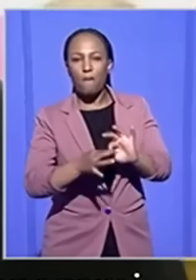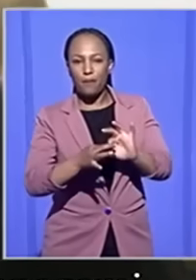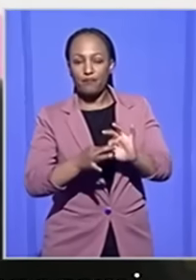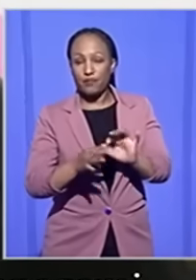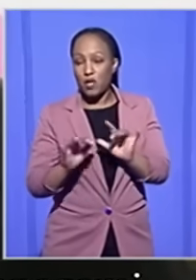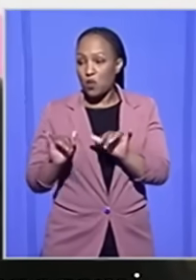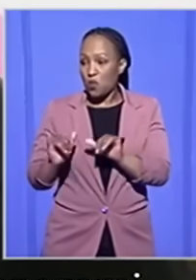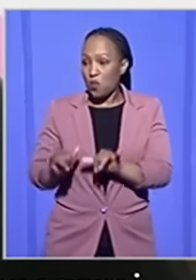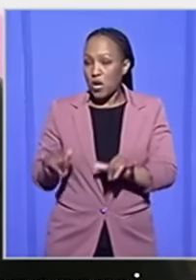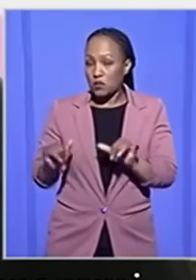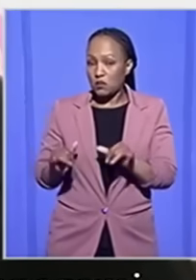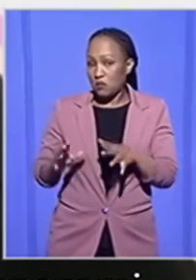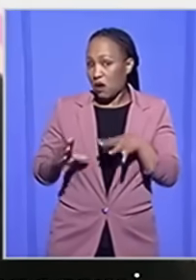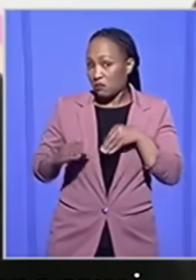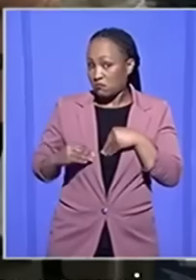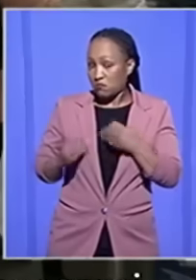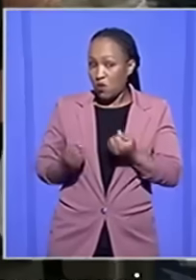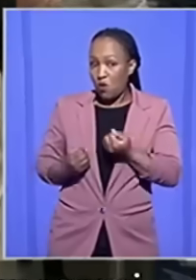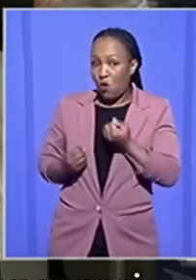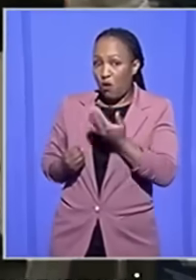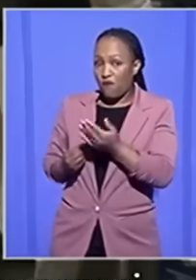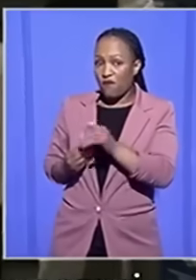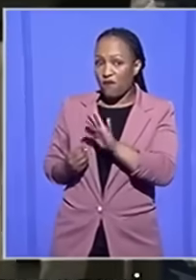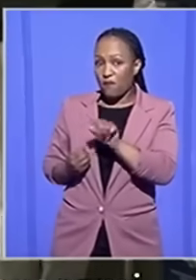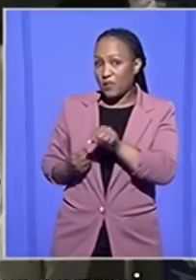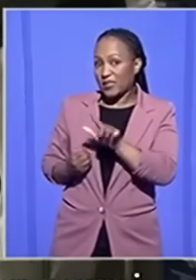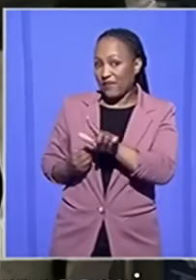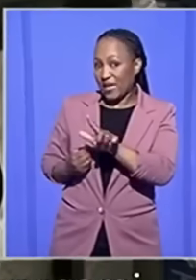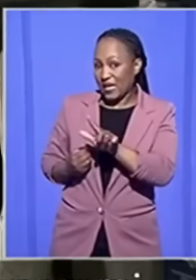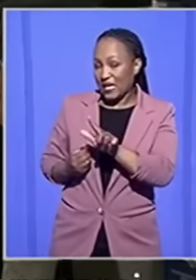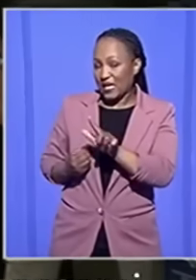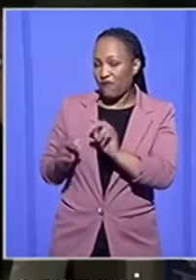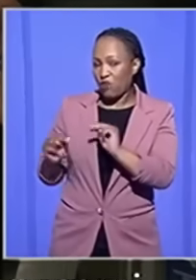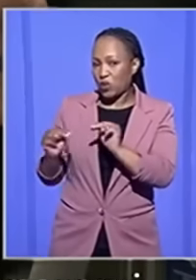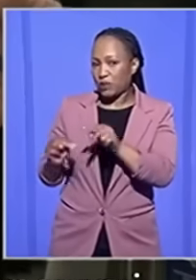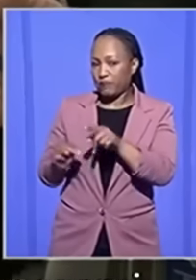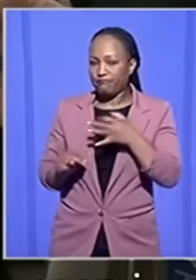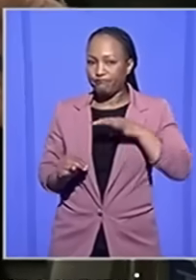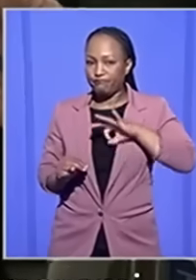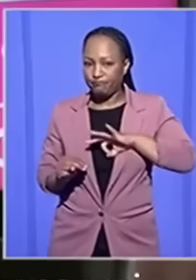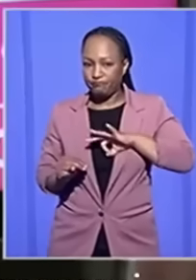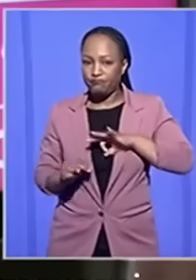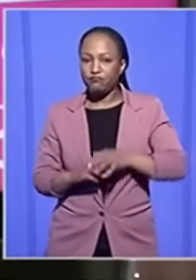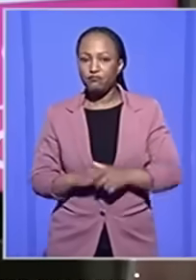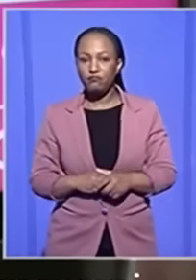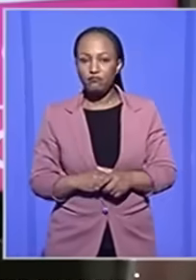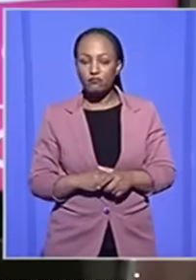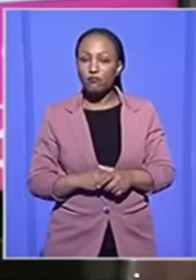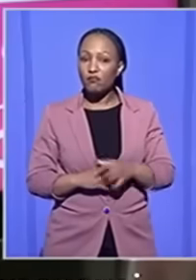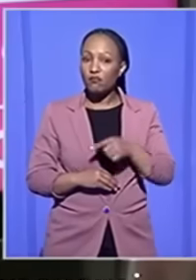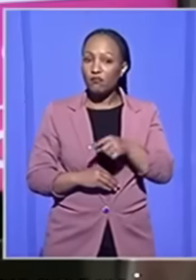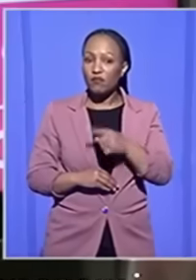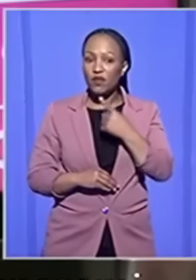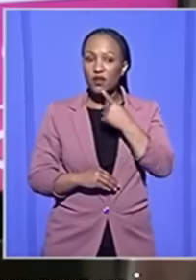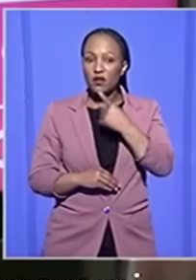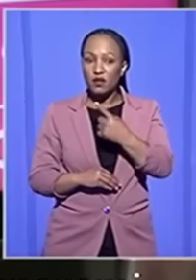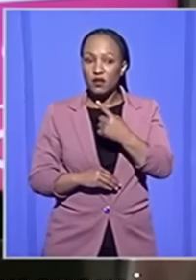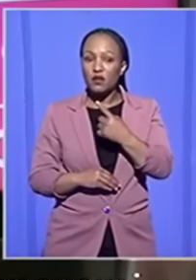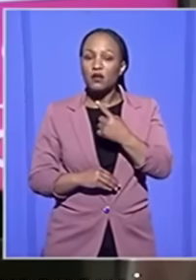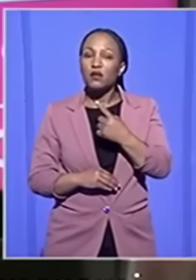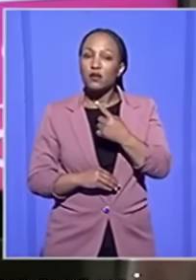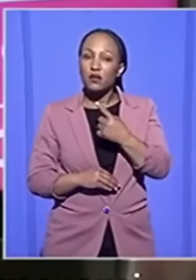they must accept the current offer on the table of 5.7%. Go le jalo tirelophofo e ganeditse se ka e tlhalosa ditopo tsa mokgatlho tsa